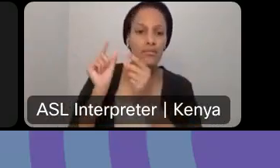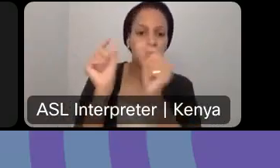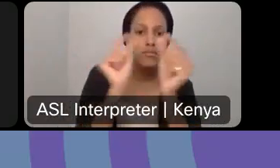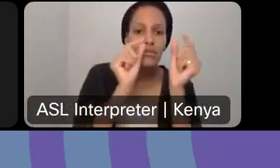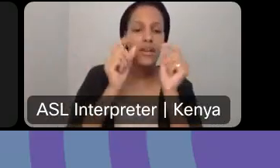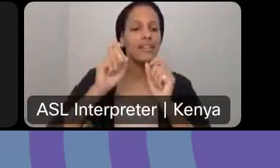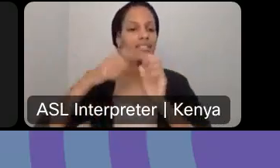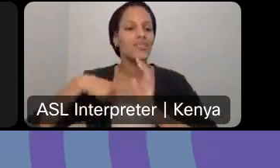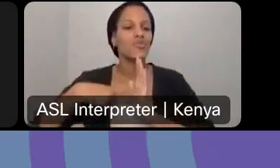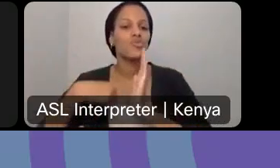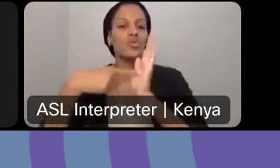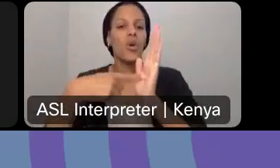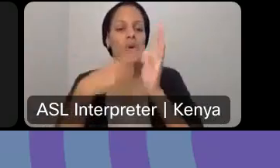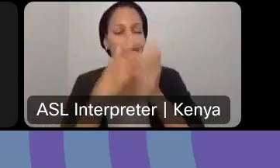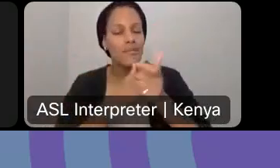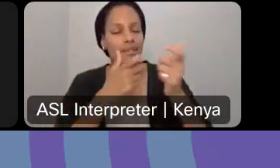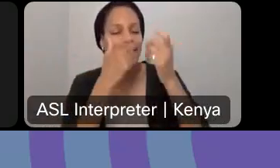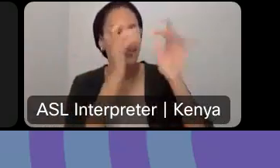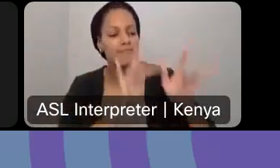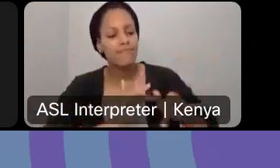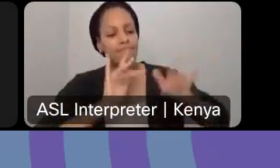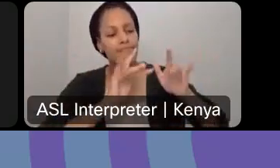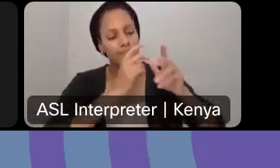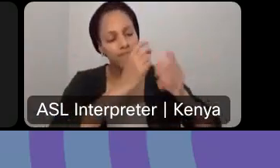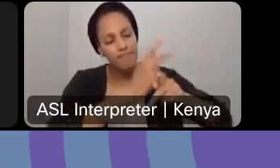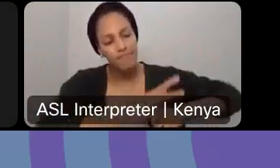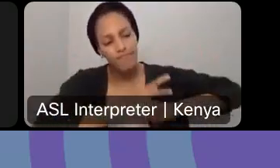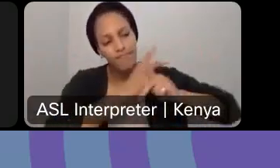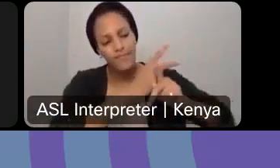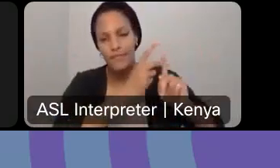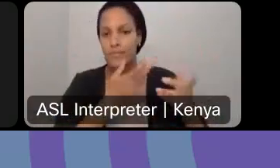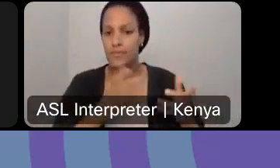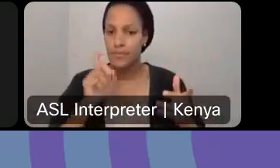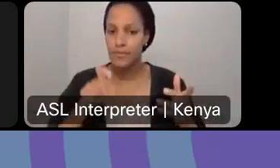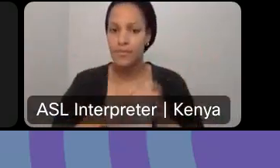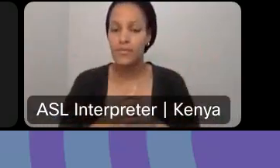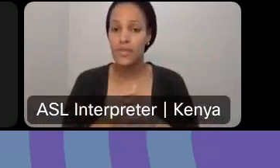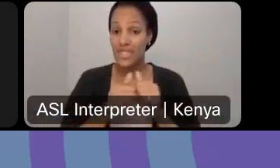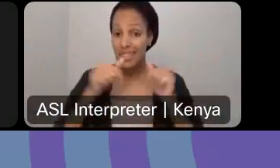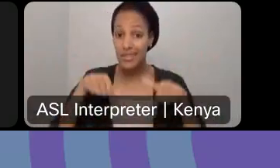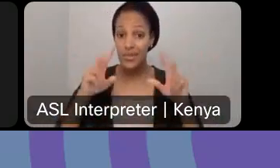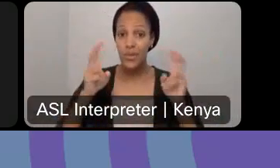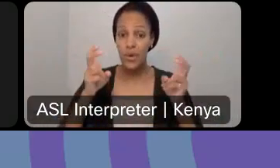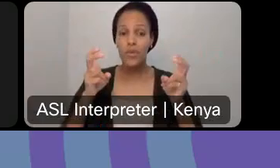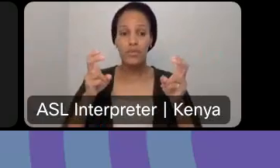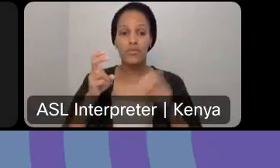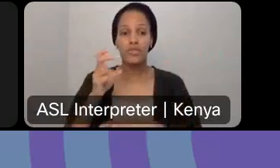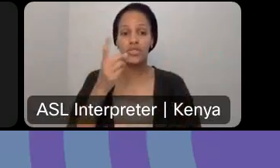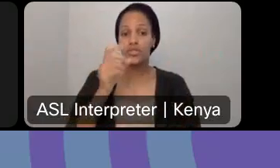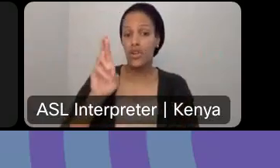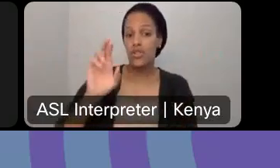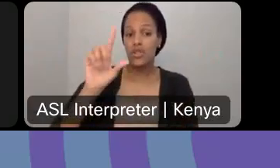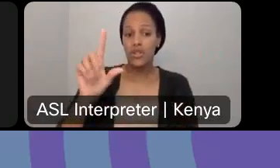the greatest compassion and care." In this quote, Dr. Longden can help us